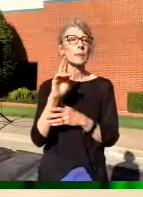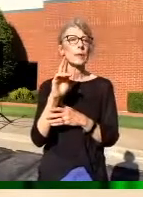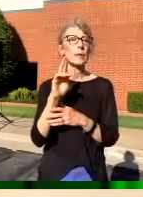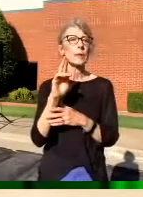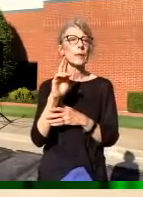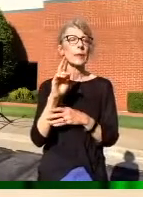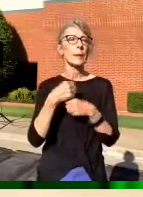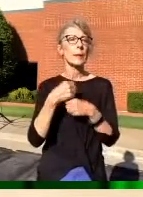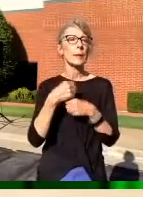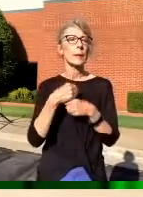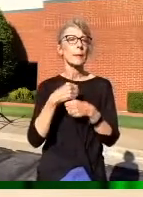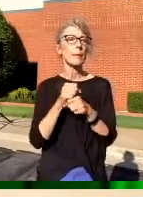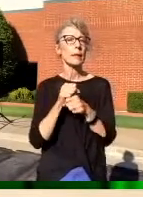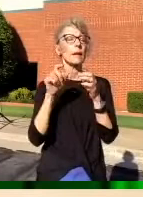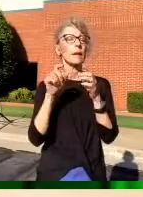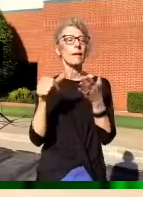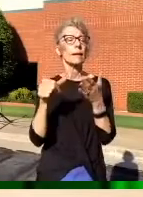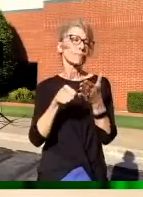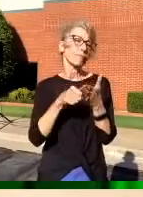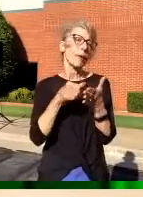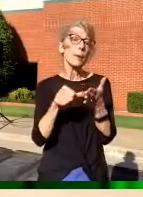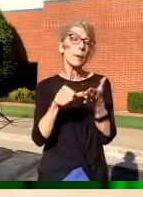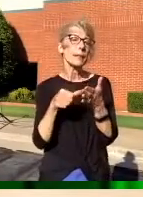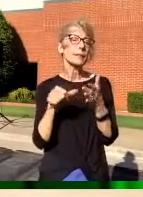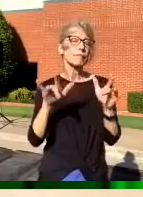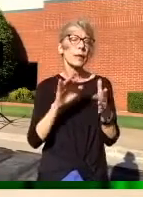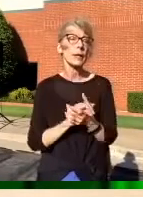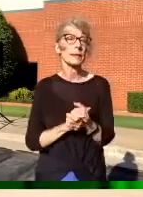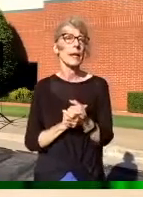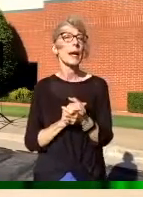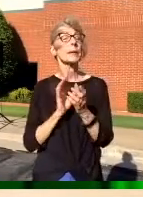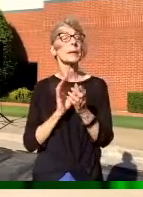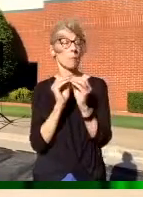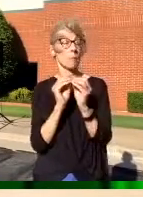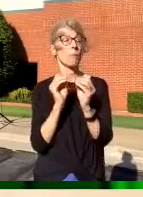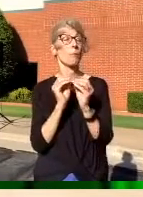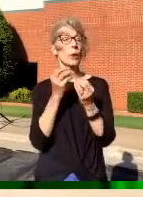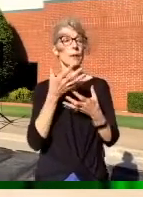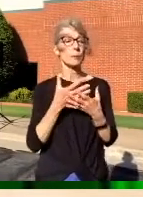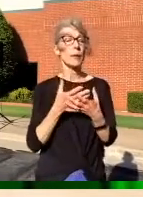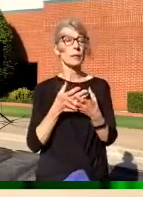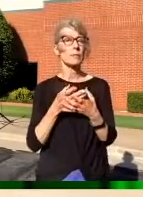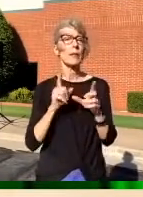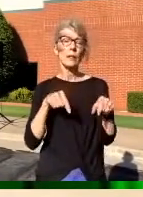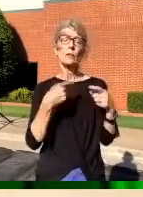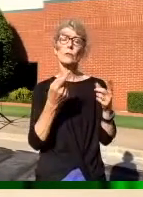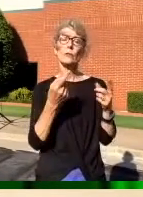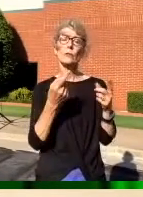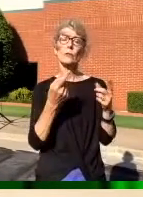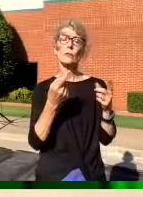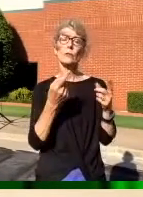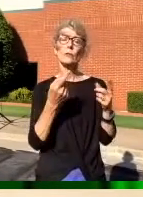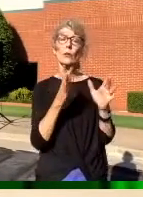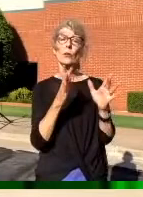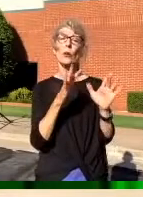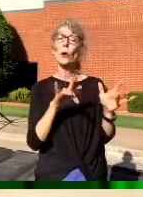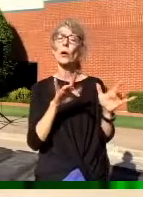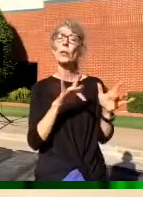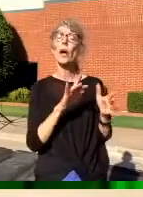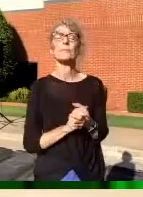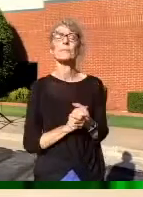mrcc.org/2020midyear. It's got a lot more information than I'm about to give to you, so please go check that out. But here's some of the things that we've done this